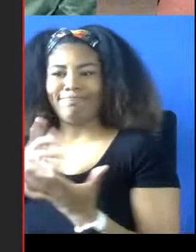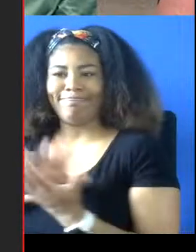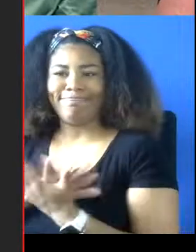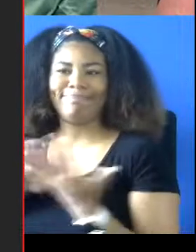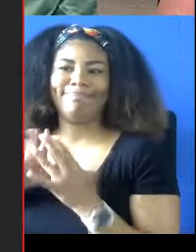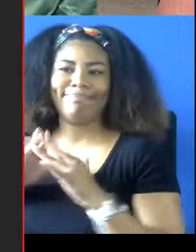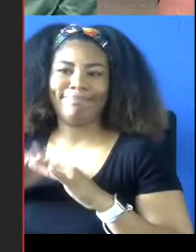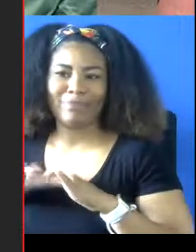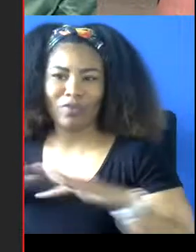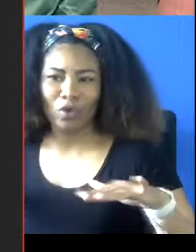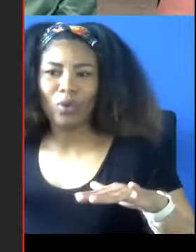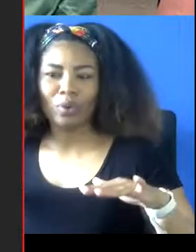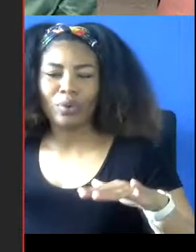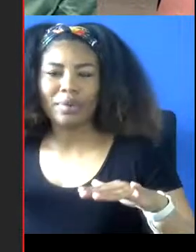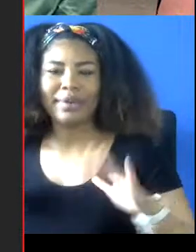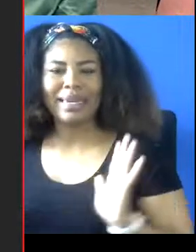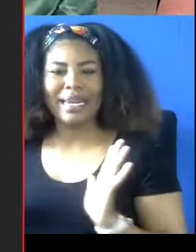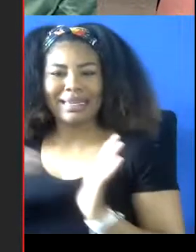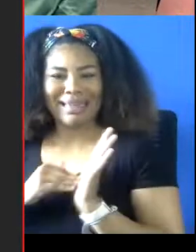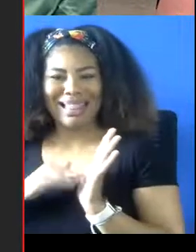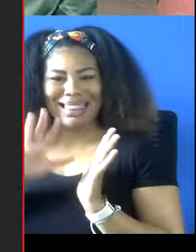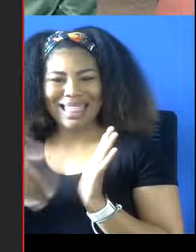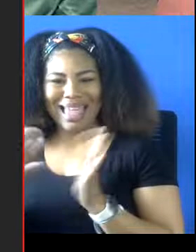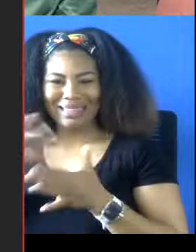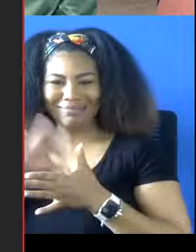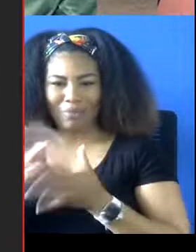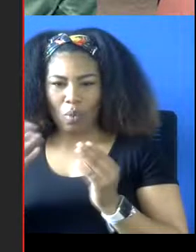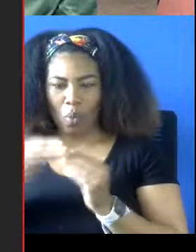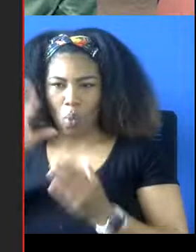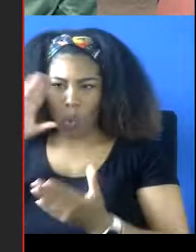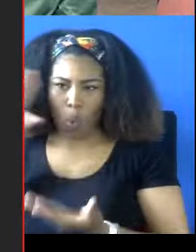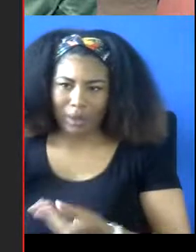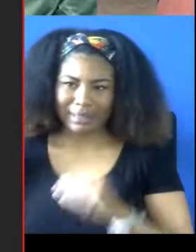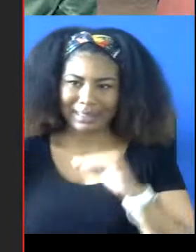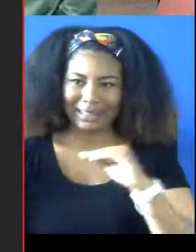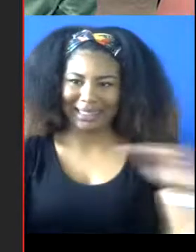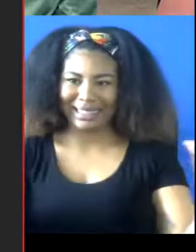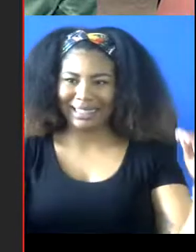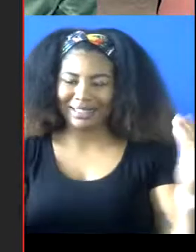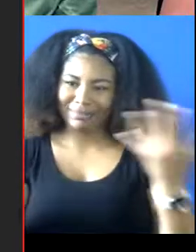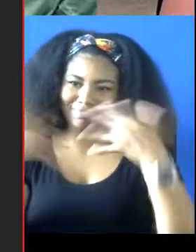we present the content in a multimodal